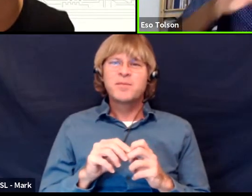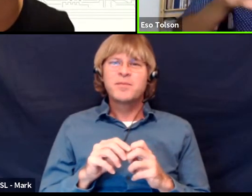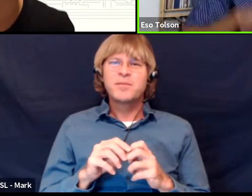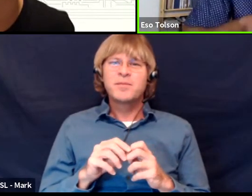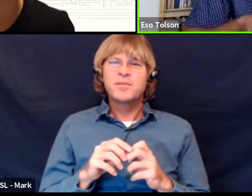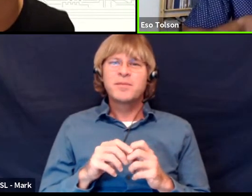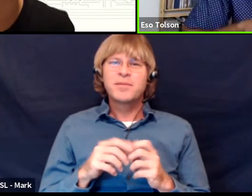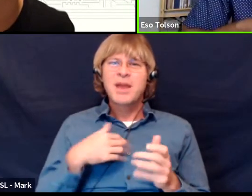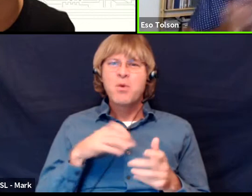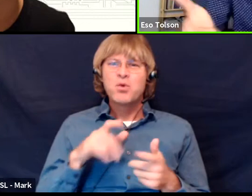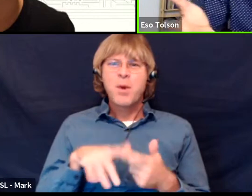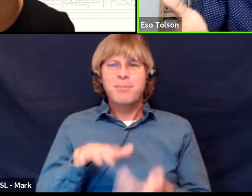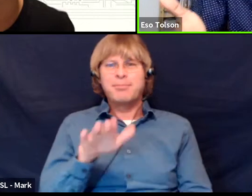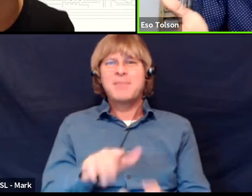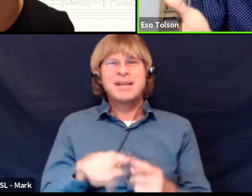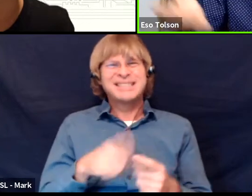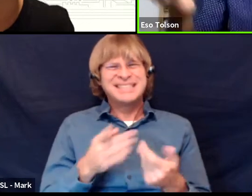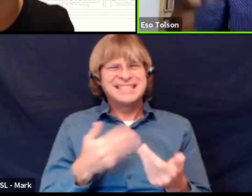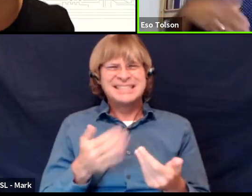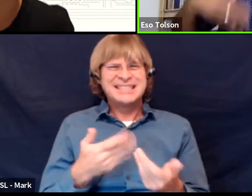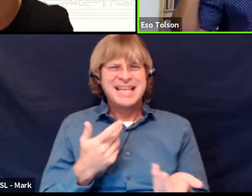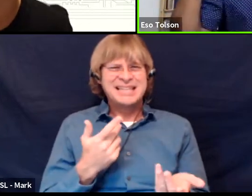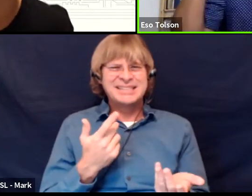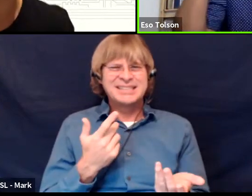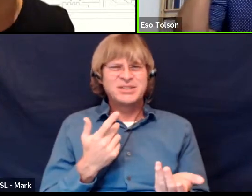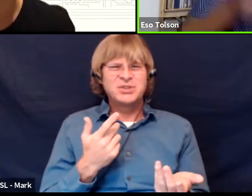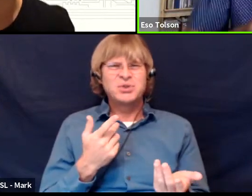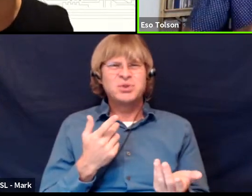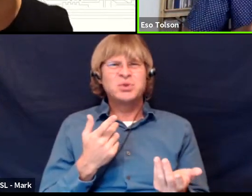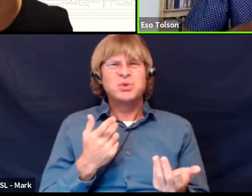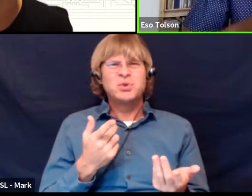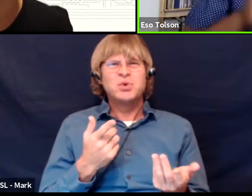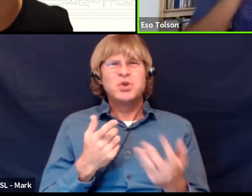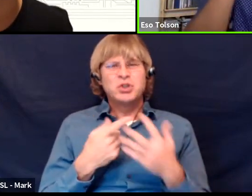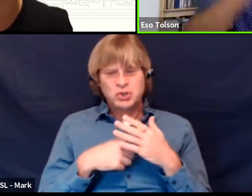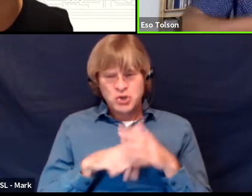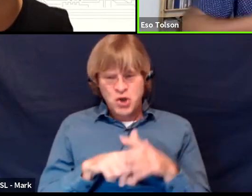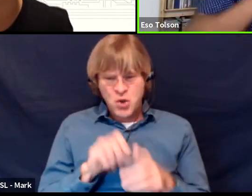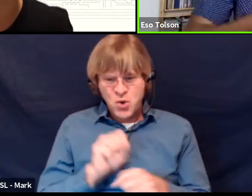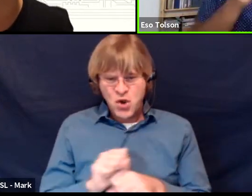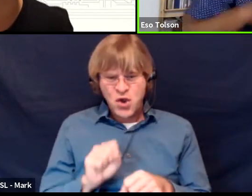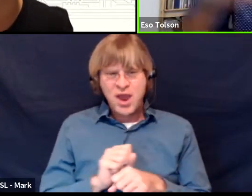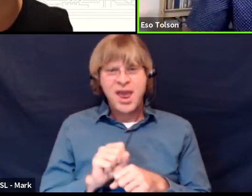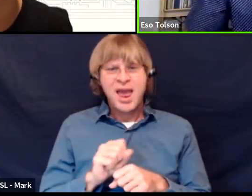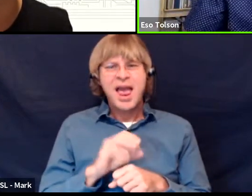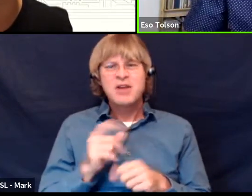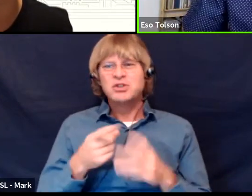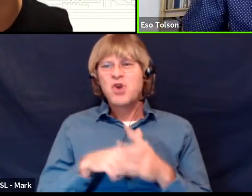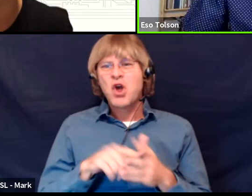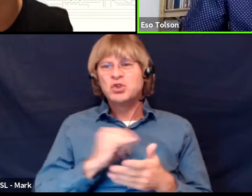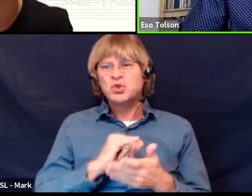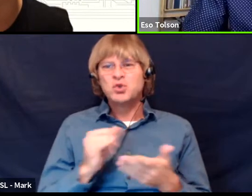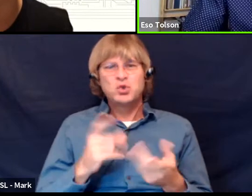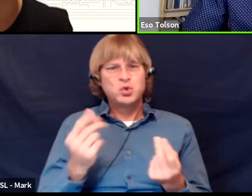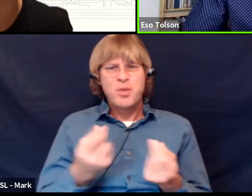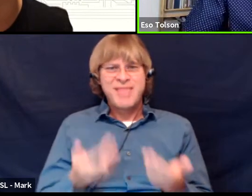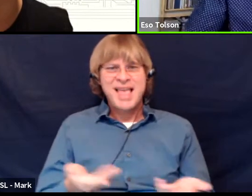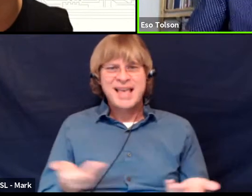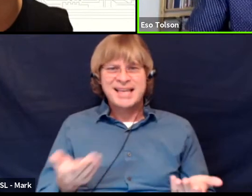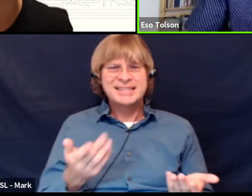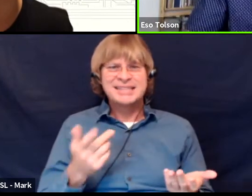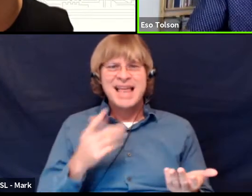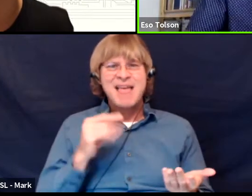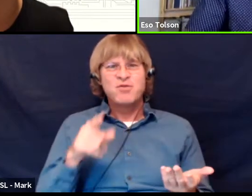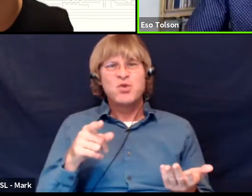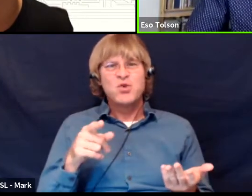I don't want to minimize it, but it's easy. It's you get into it and you just start doing stuff. And if